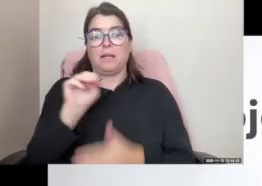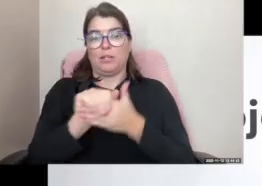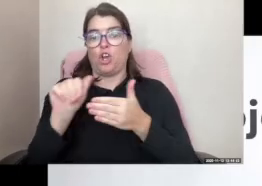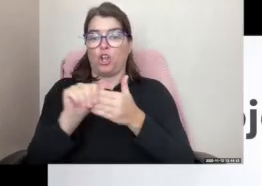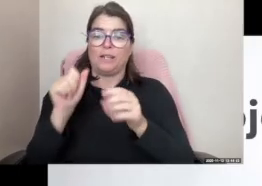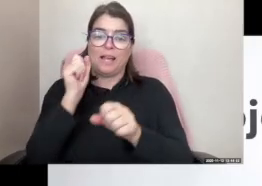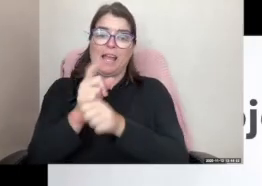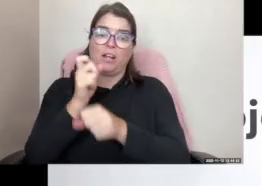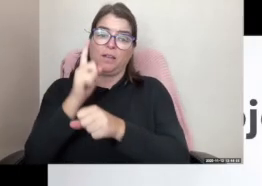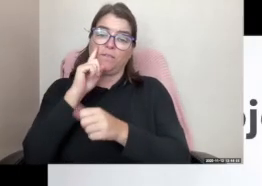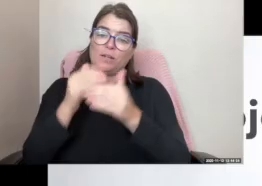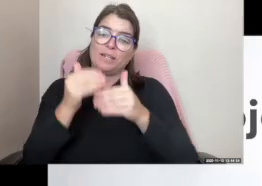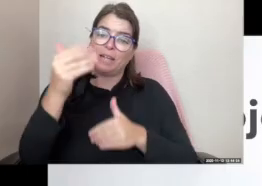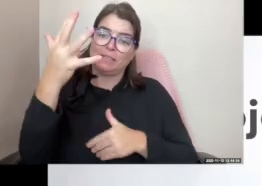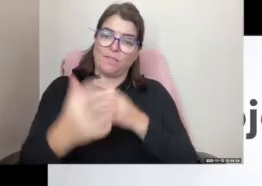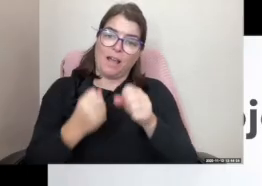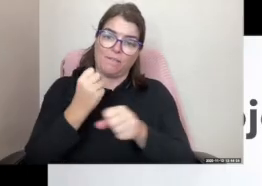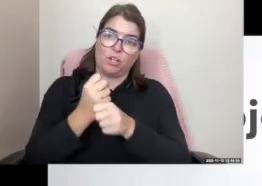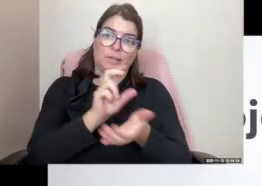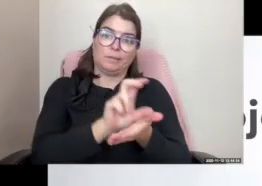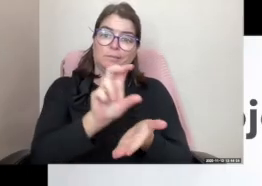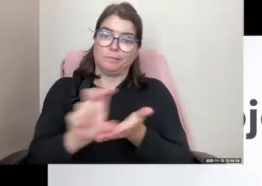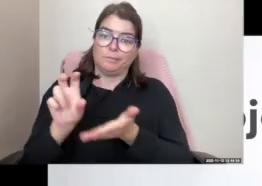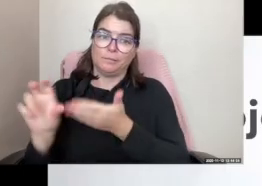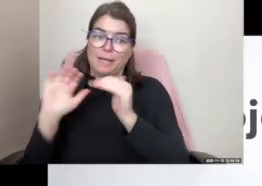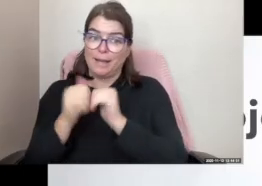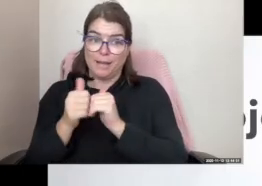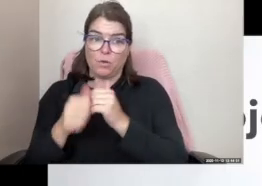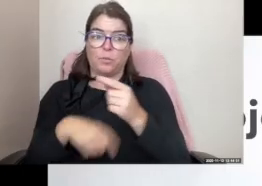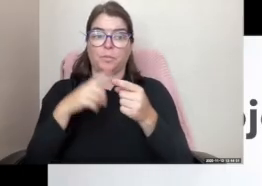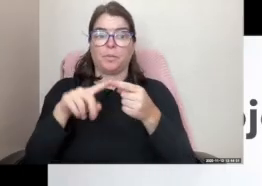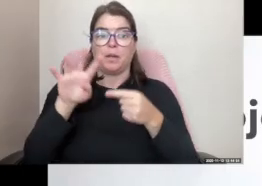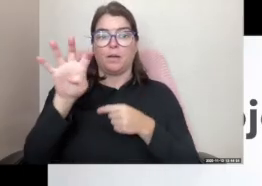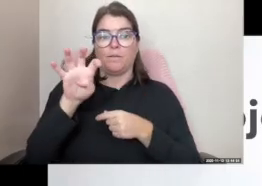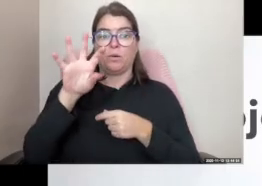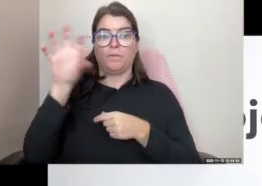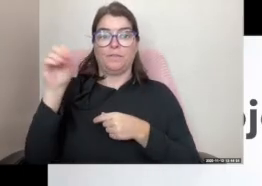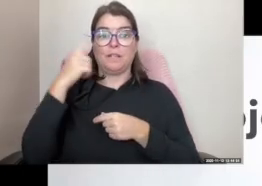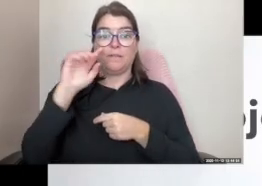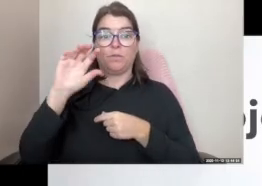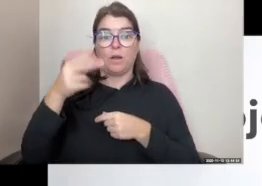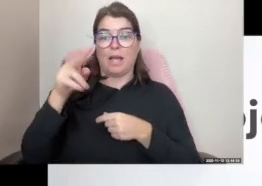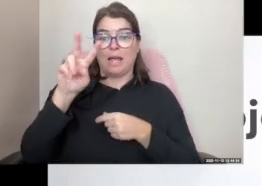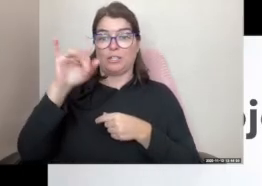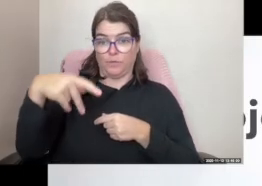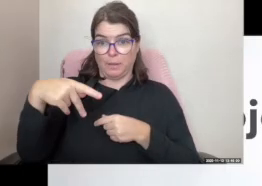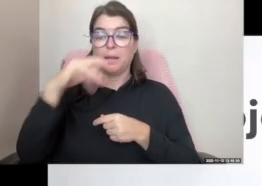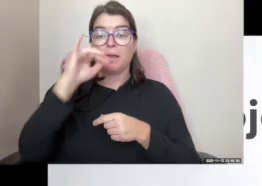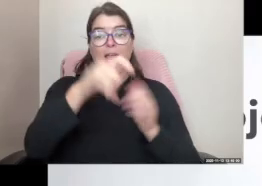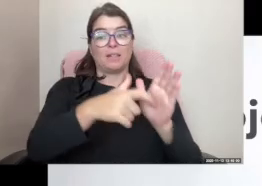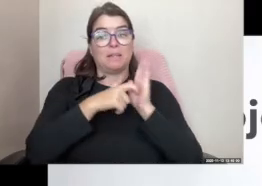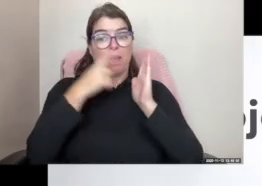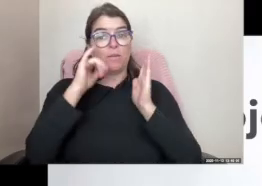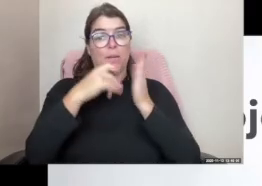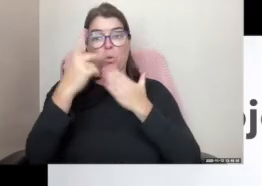in the medium and heavy-duty sector. For the upcoming budget cycle, we're projecting a need of $950 million annually over the